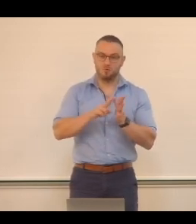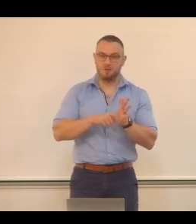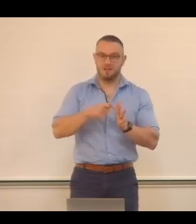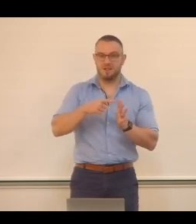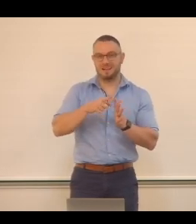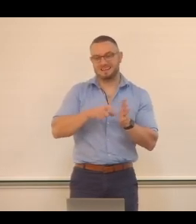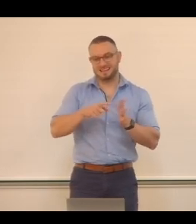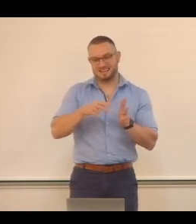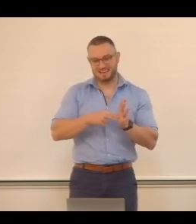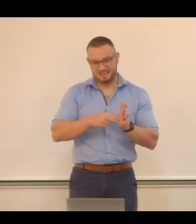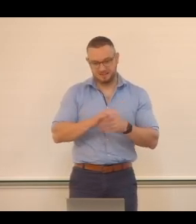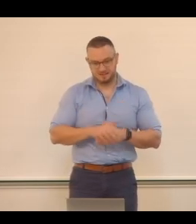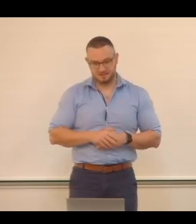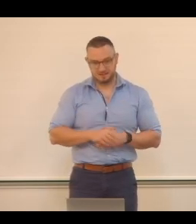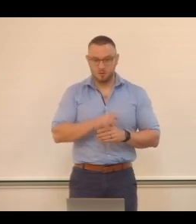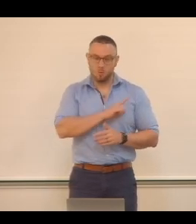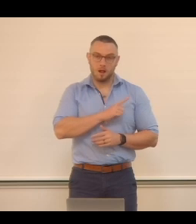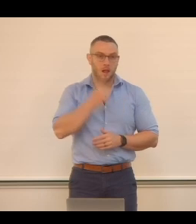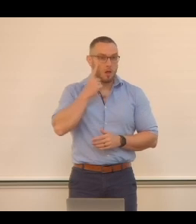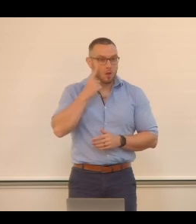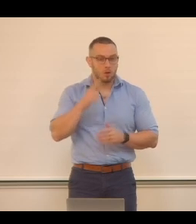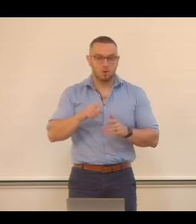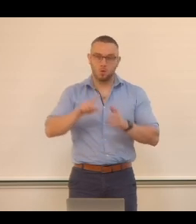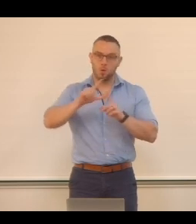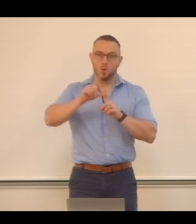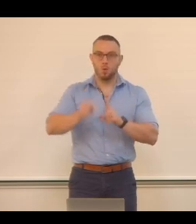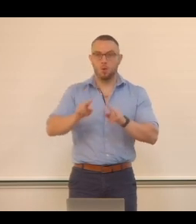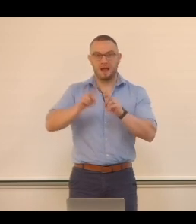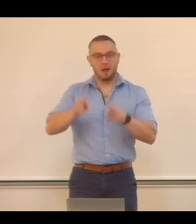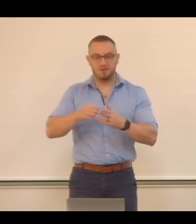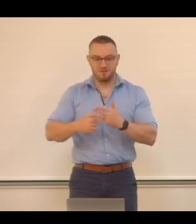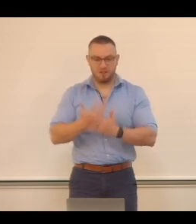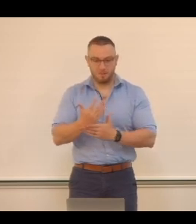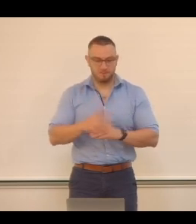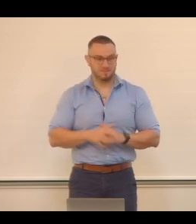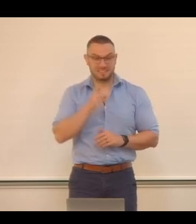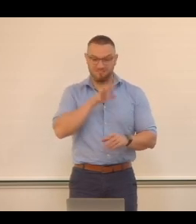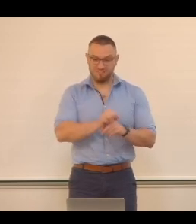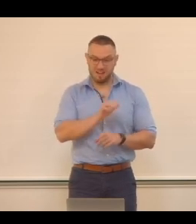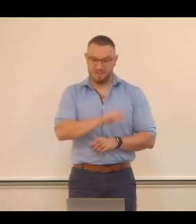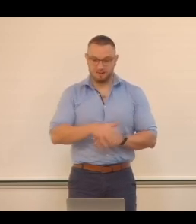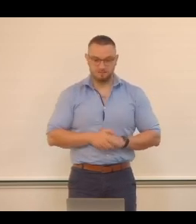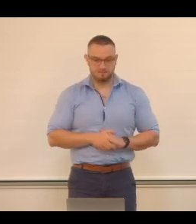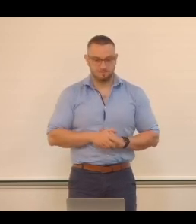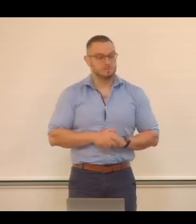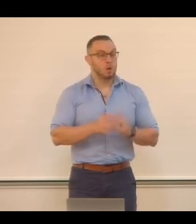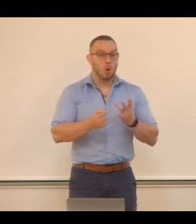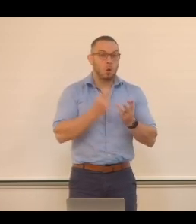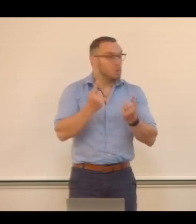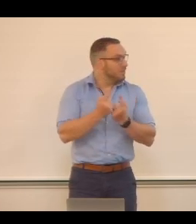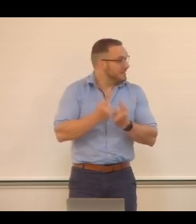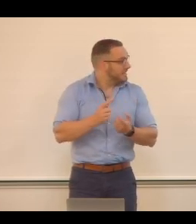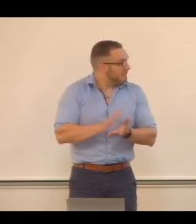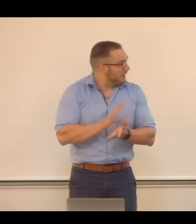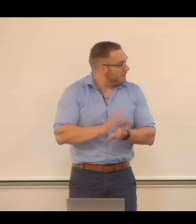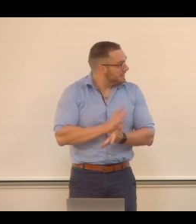Lunar Hab Guy because I focus on lunar habitat development, and you can find a lot more on LinkedIn. Other stuff, happy to talk